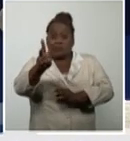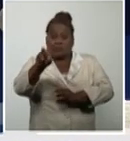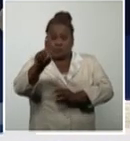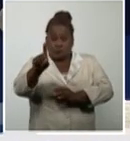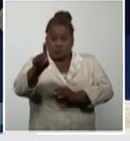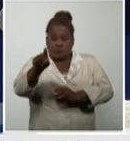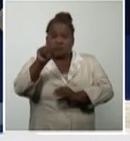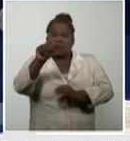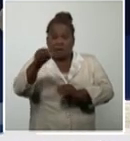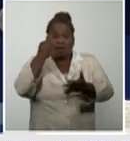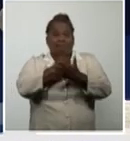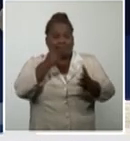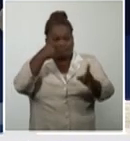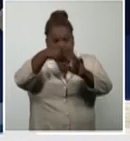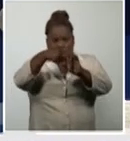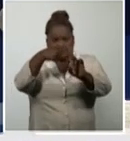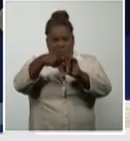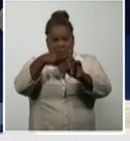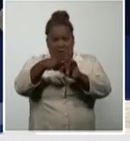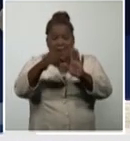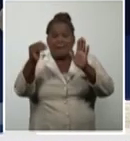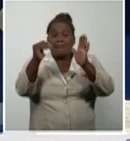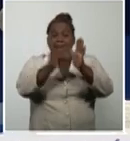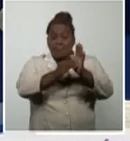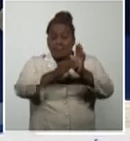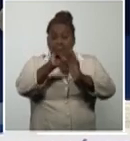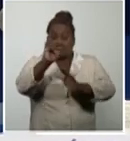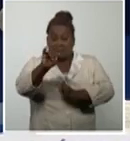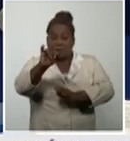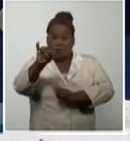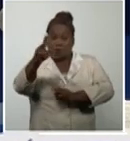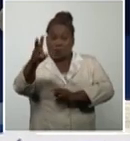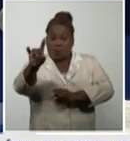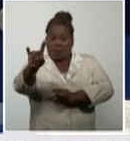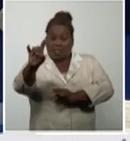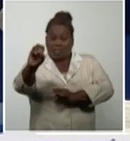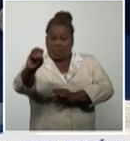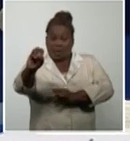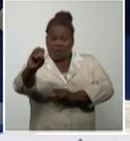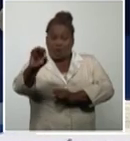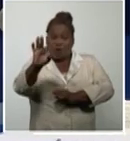of the 1,931 cases that have been confirmed,